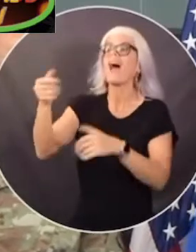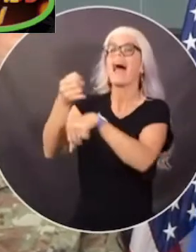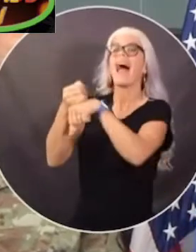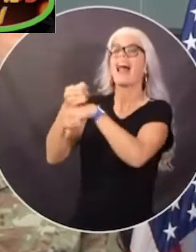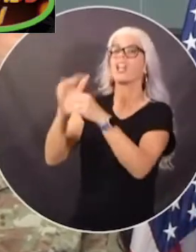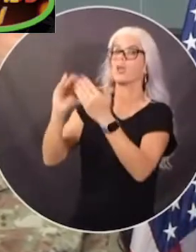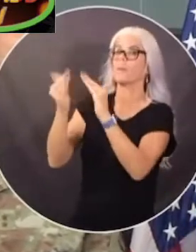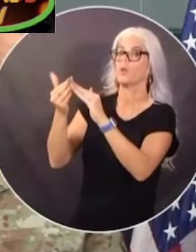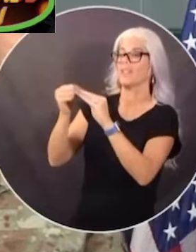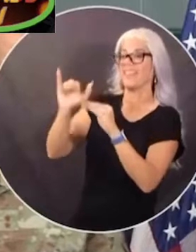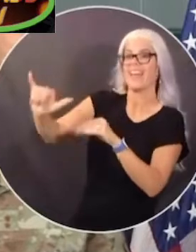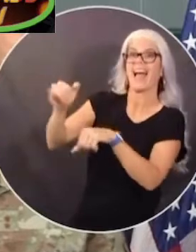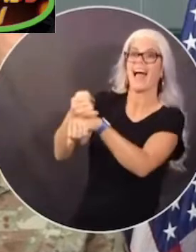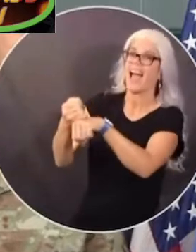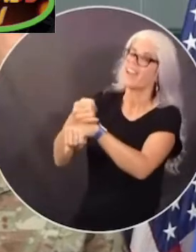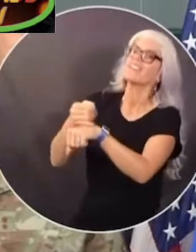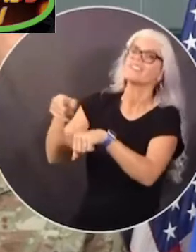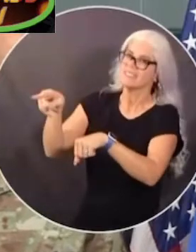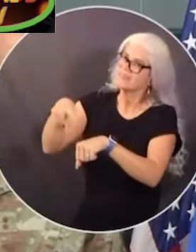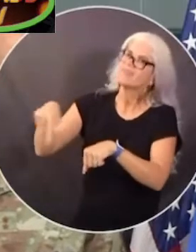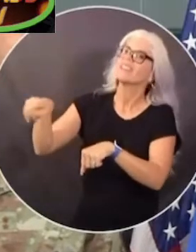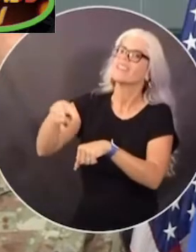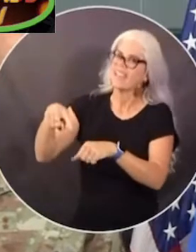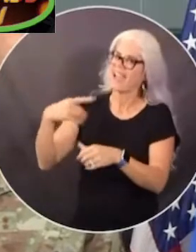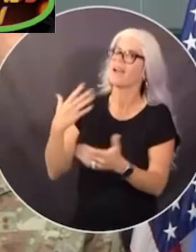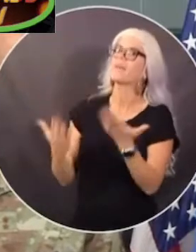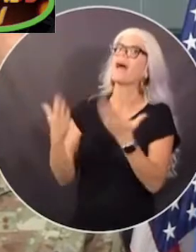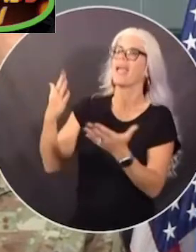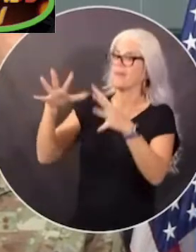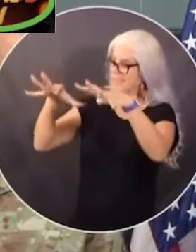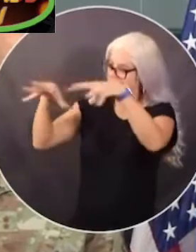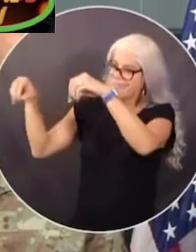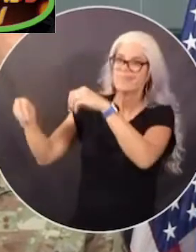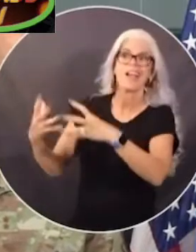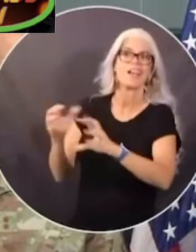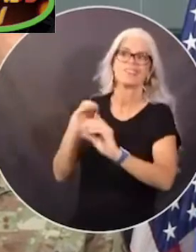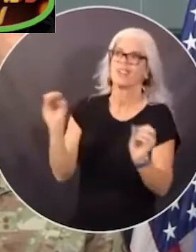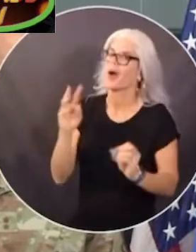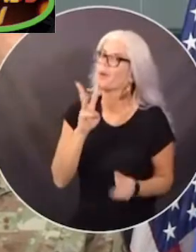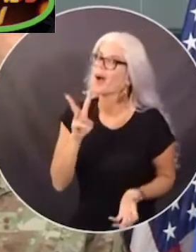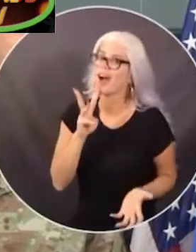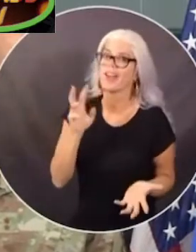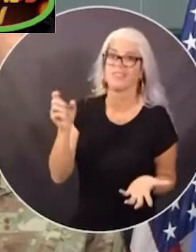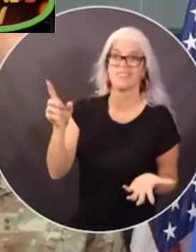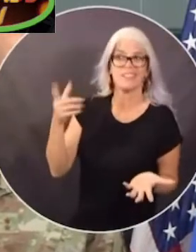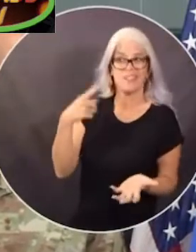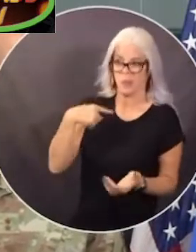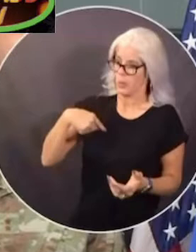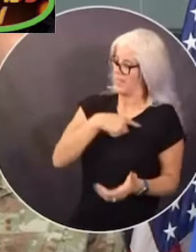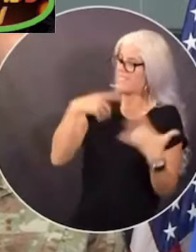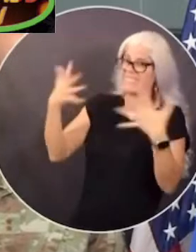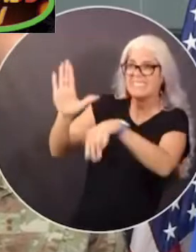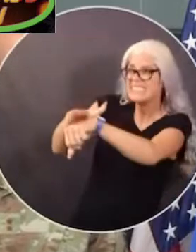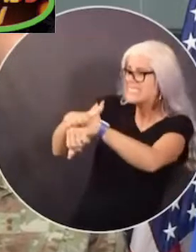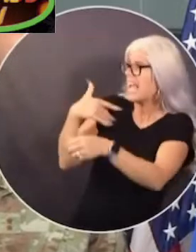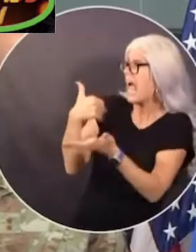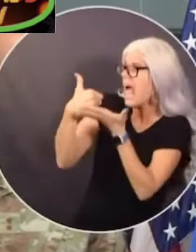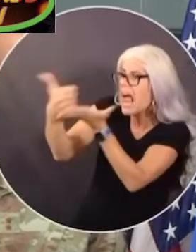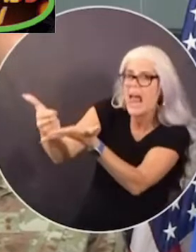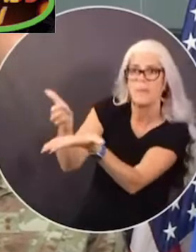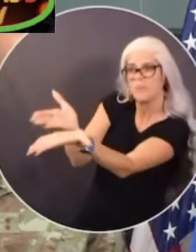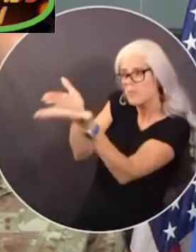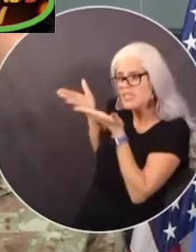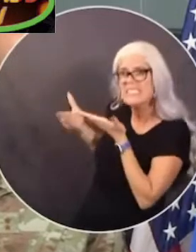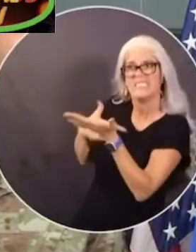discontinued services. So they were incentivized to get in maybe a more comfortable environment. But some of those people just made that decision